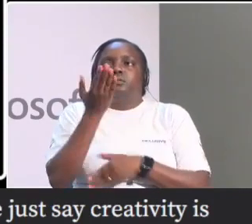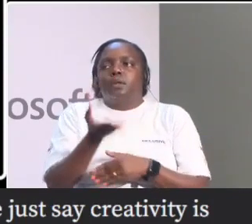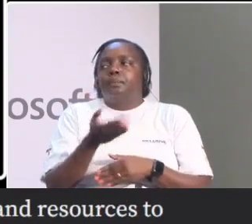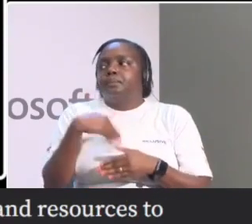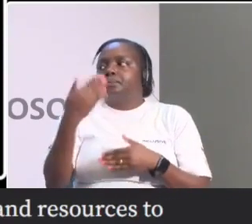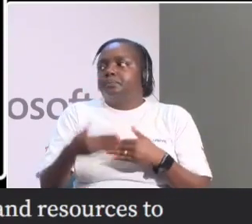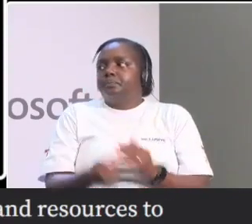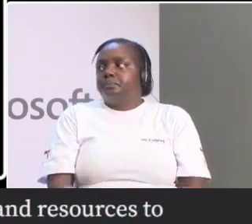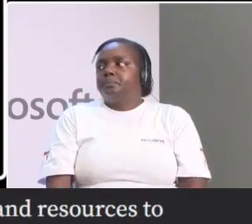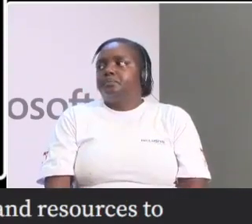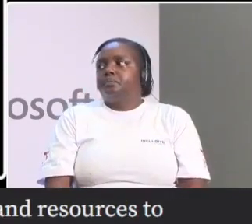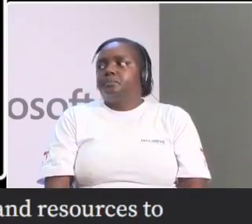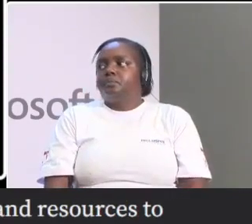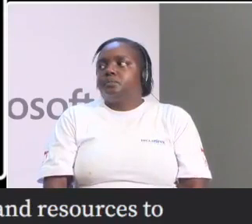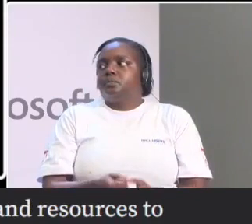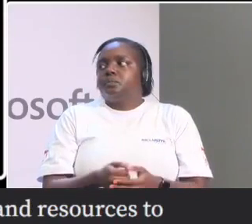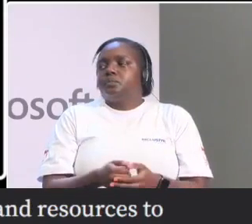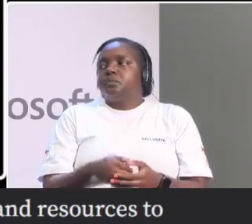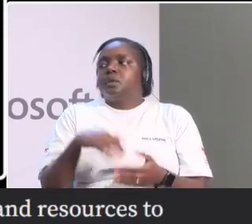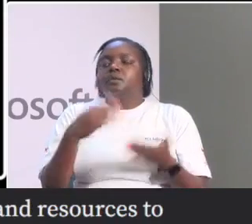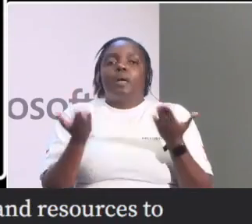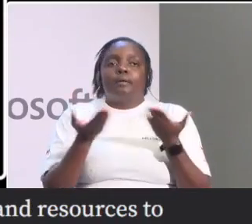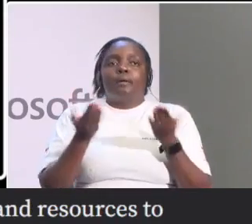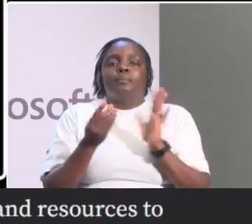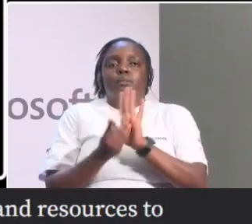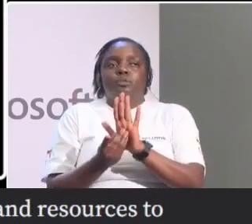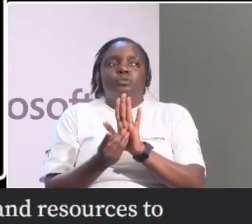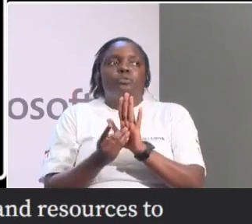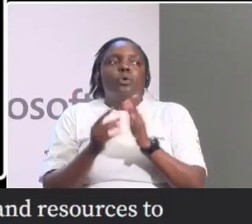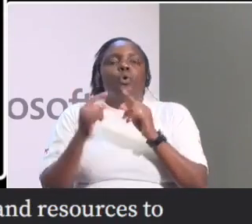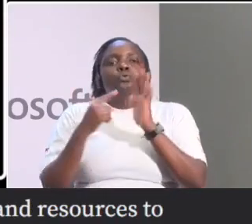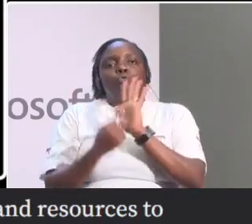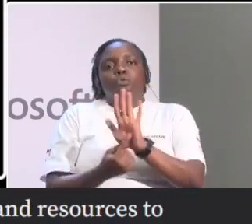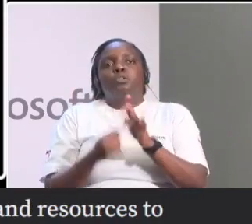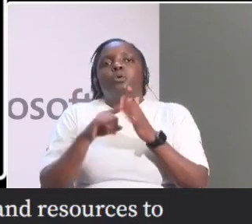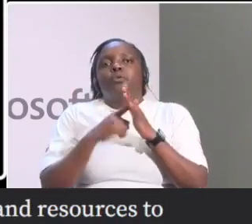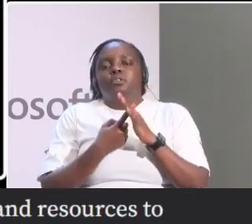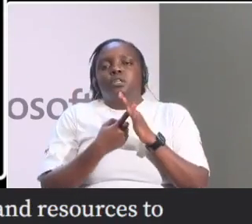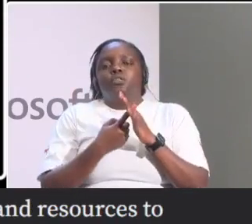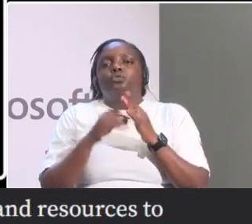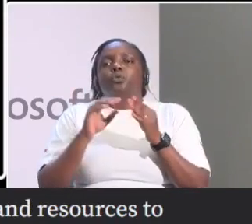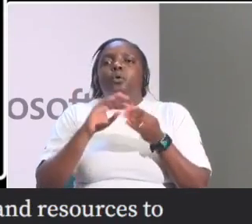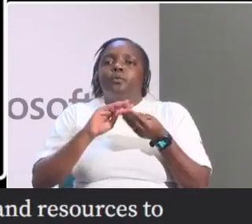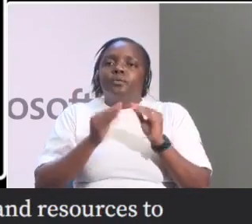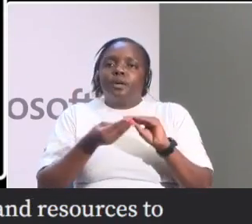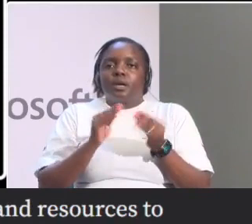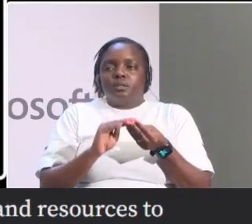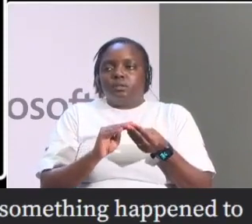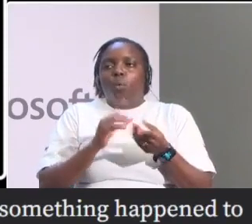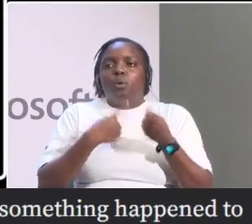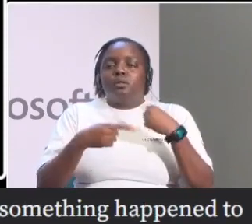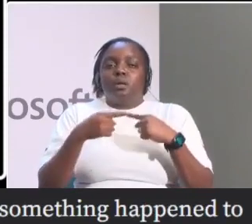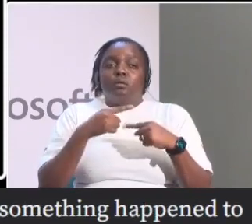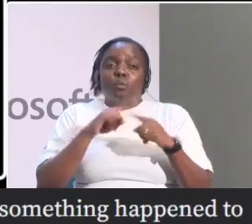slide. So the cartoon here goes from originality to creativity, because people often come to